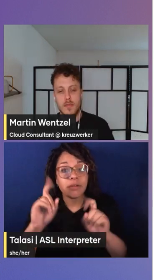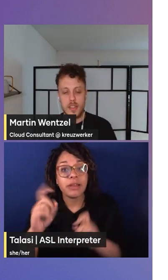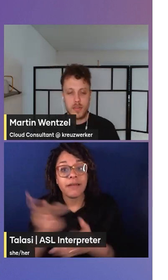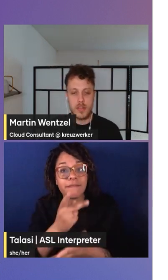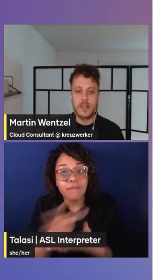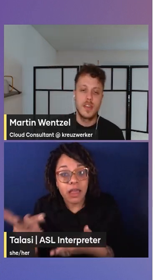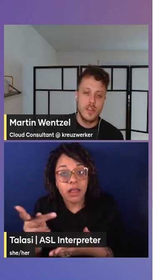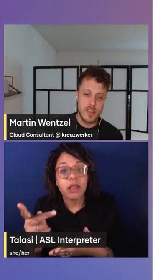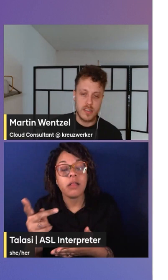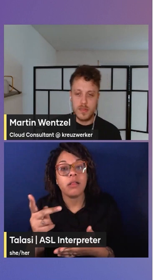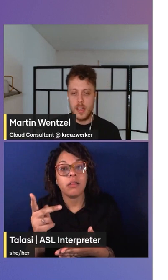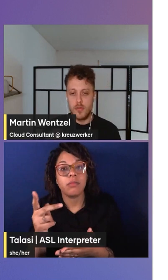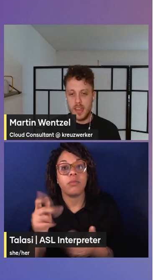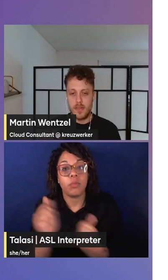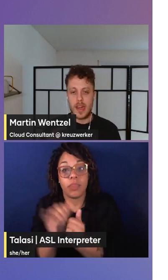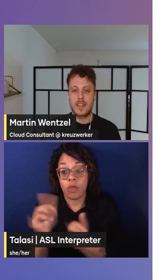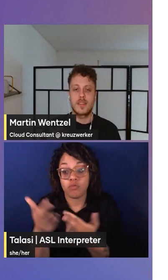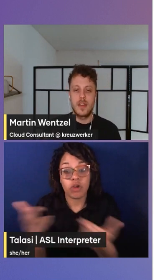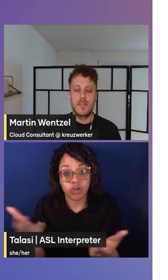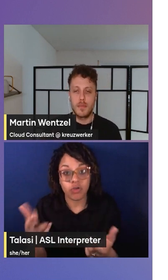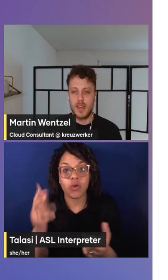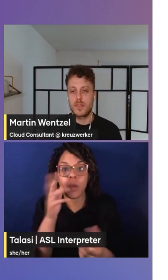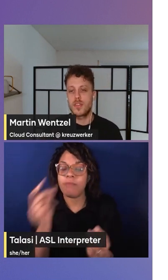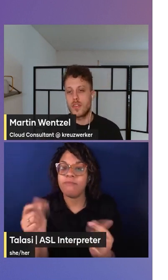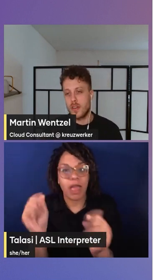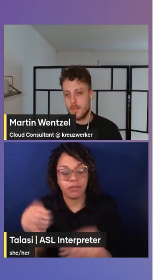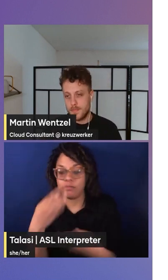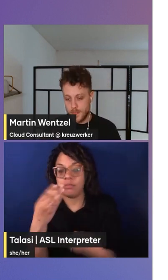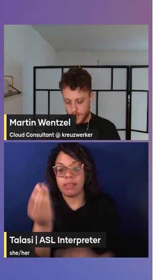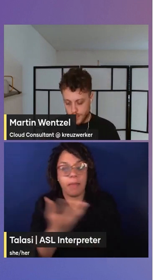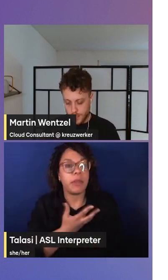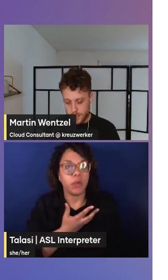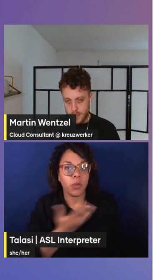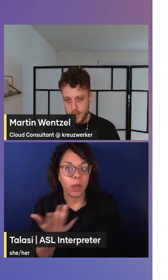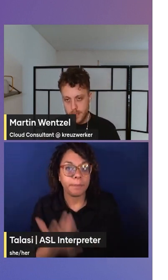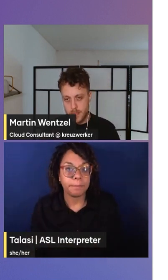tag resource, you get a really fast feedback what's going on.